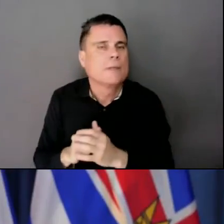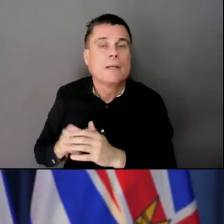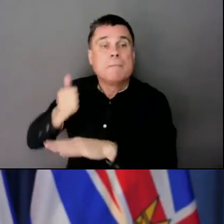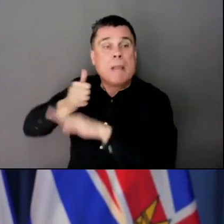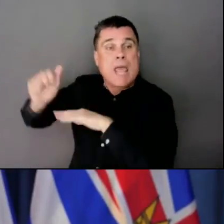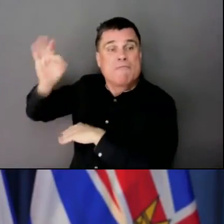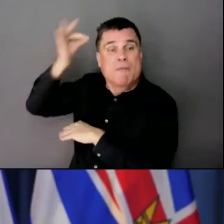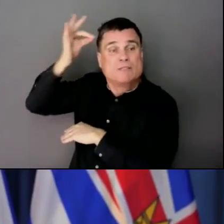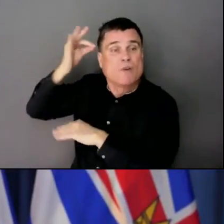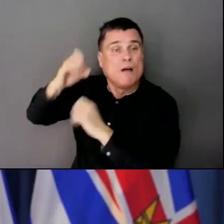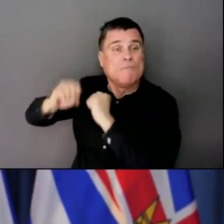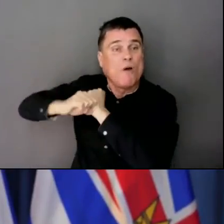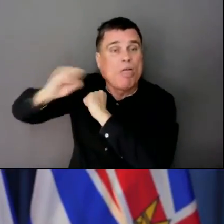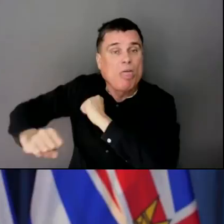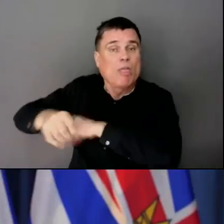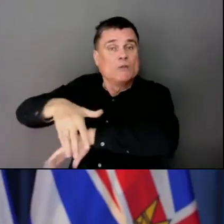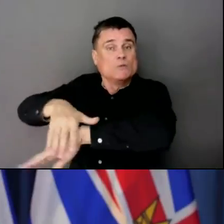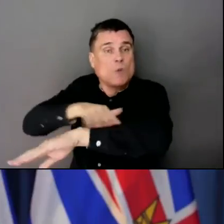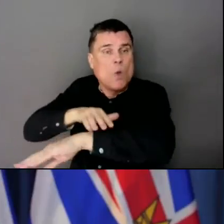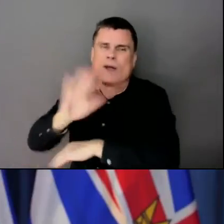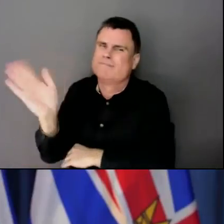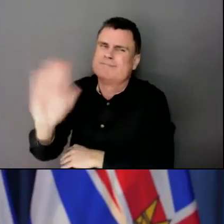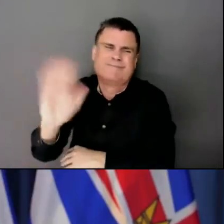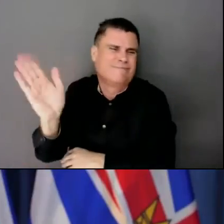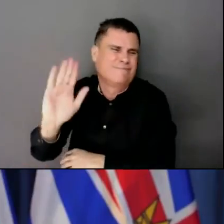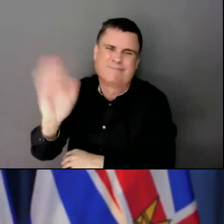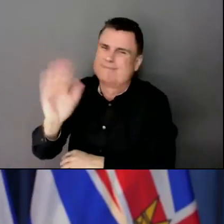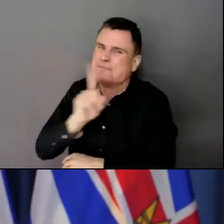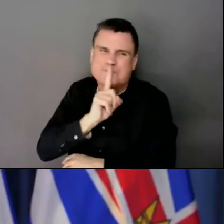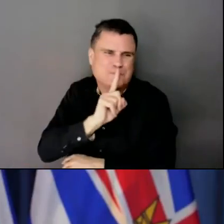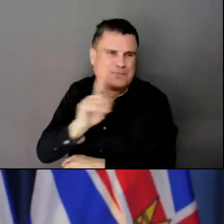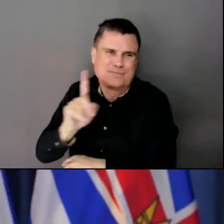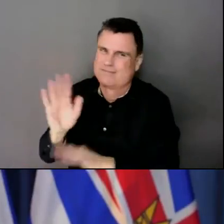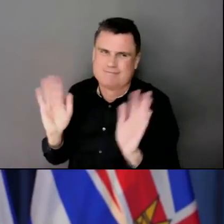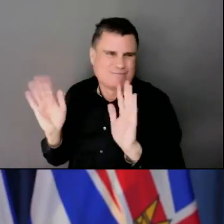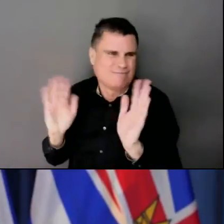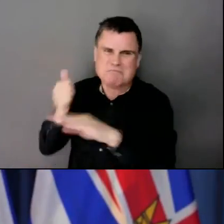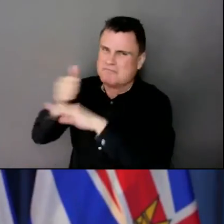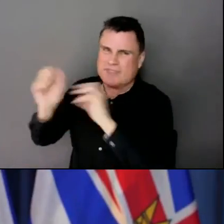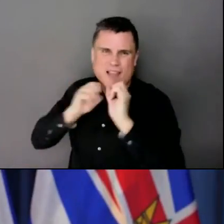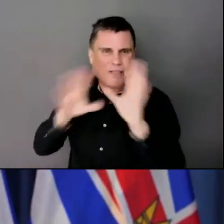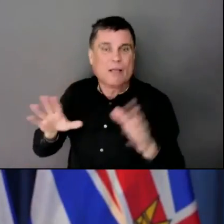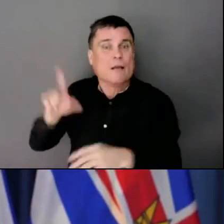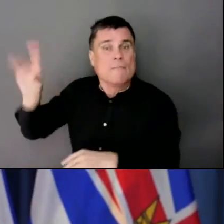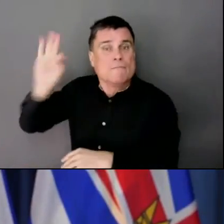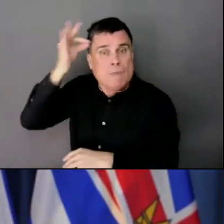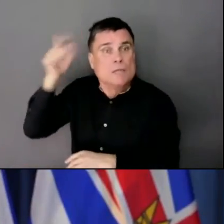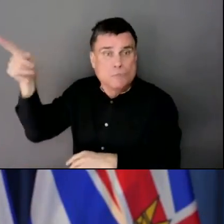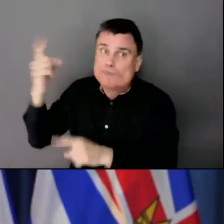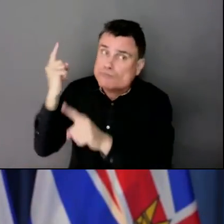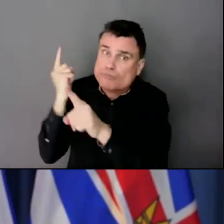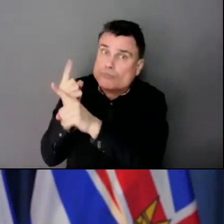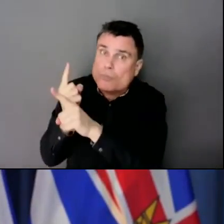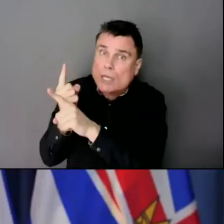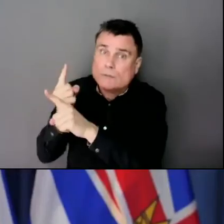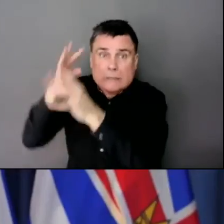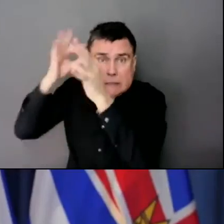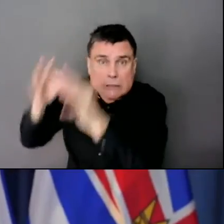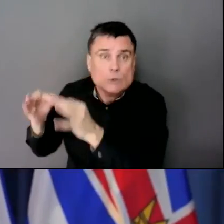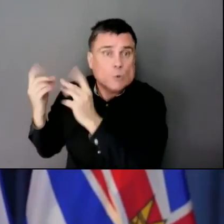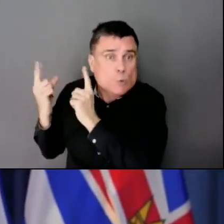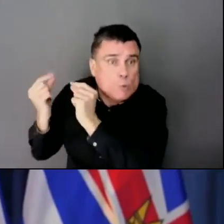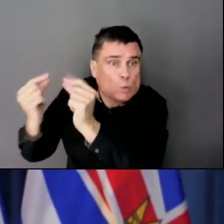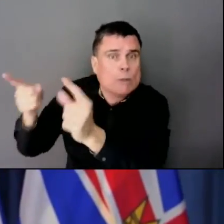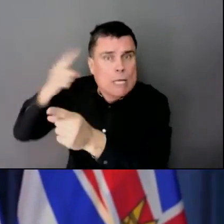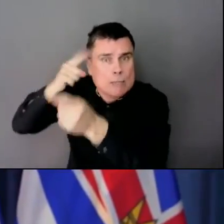vaccination delivered in British Columbia. I believe the federal government is the appropriate body to procure a vaccine for the entire